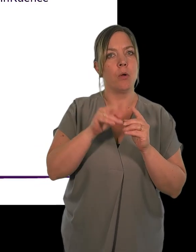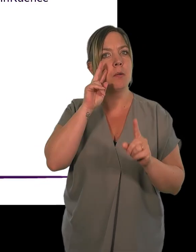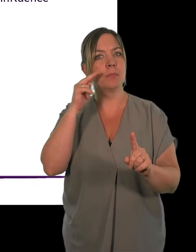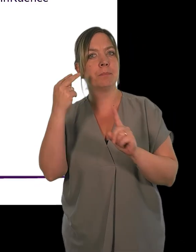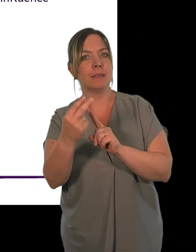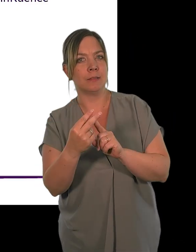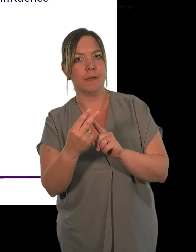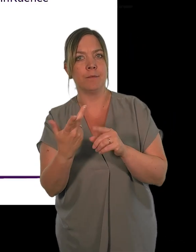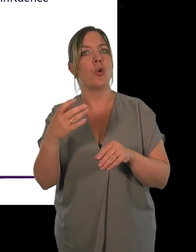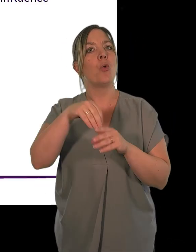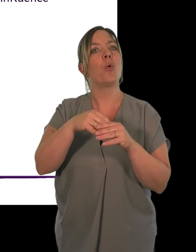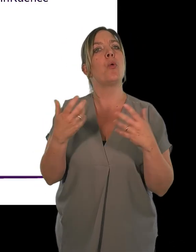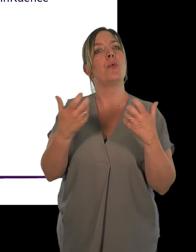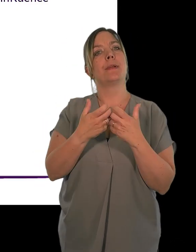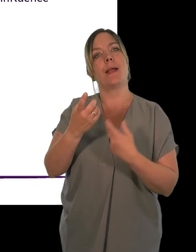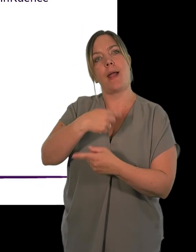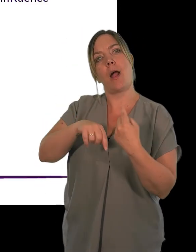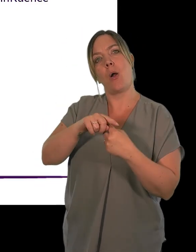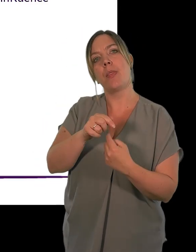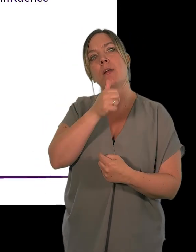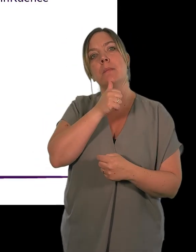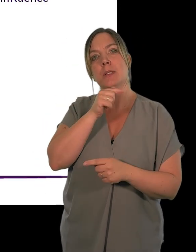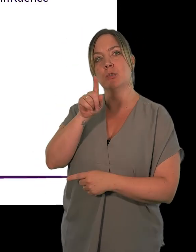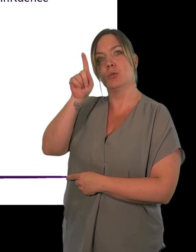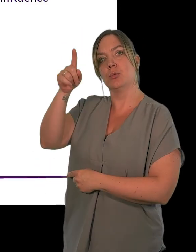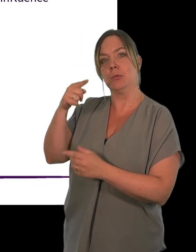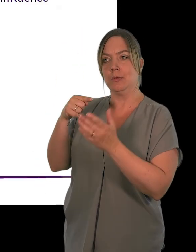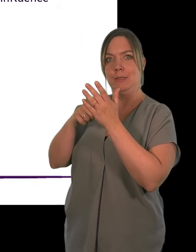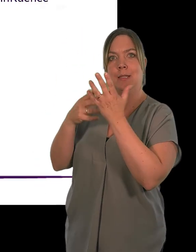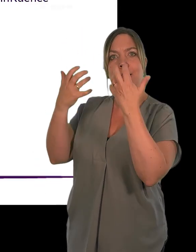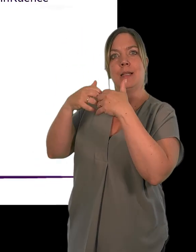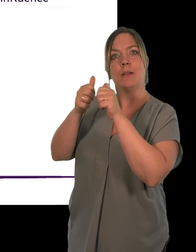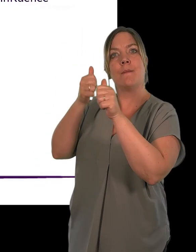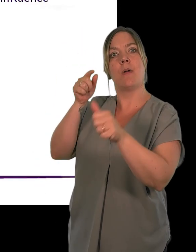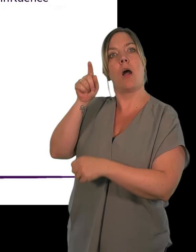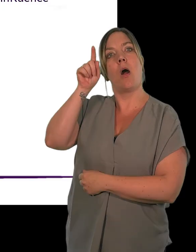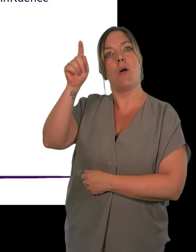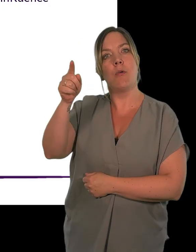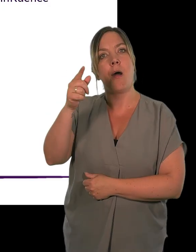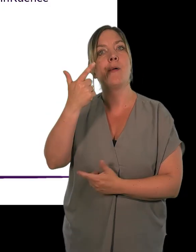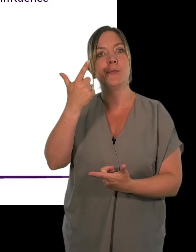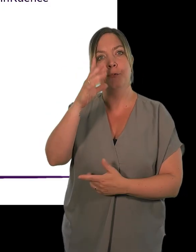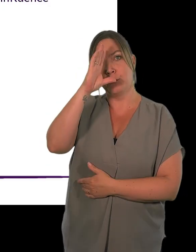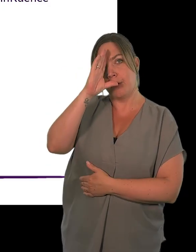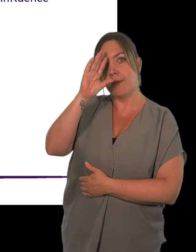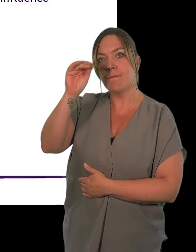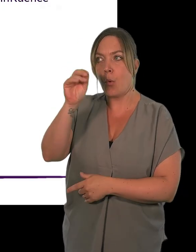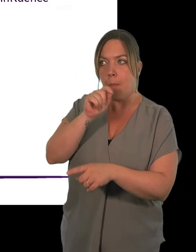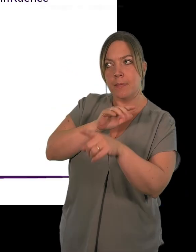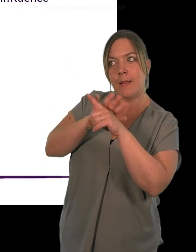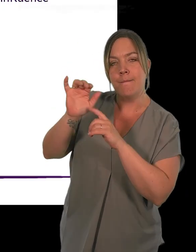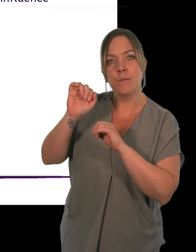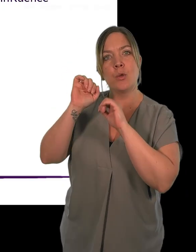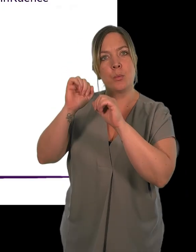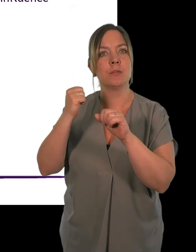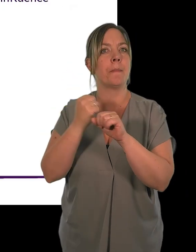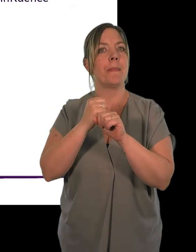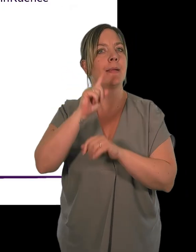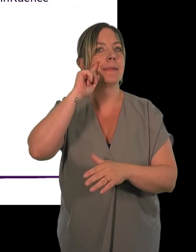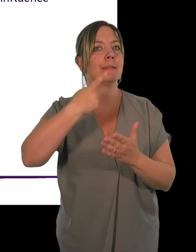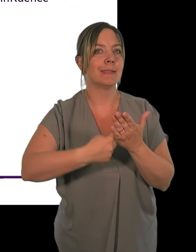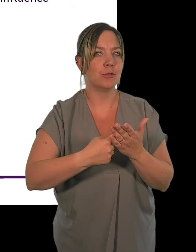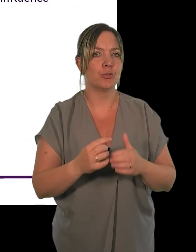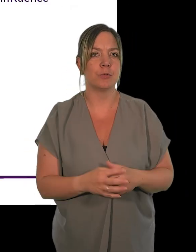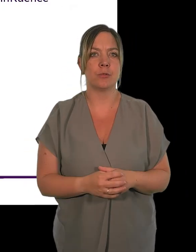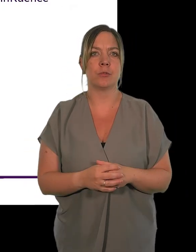could be used at Technovara to inform and influence decision making. So let's break this question up.